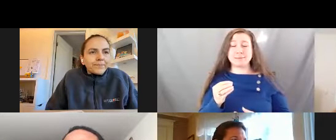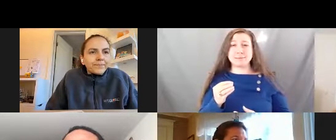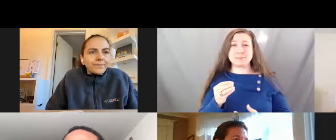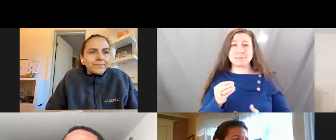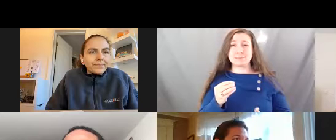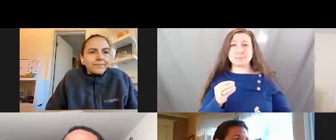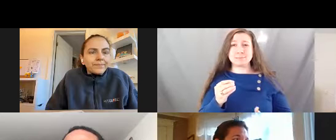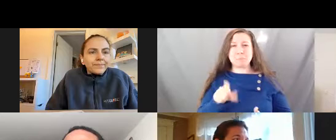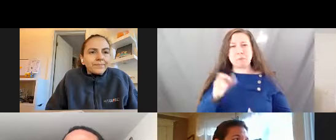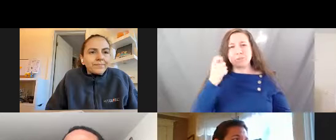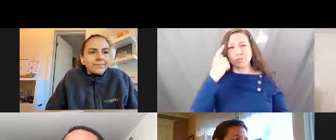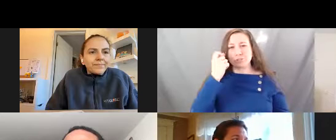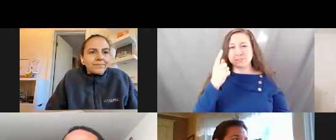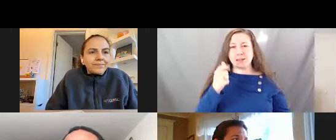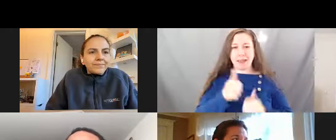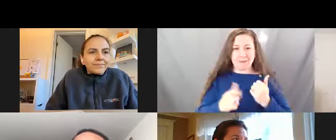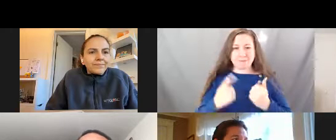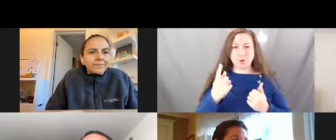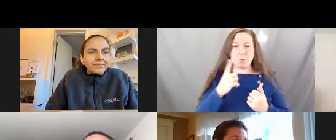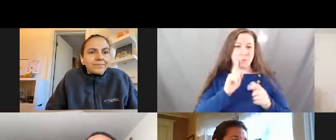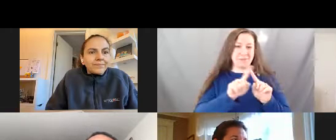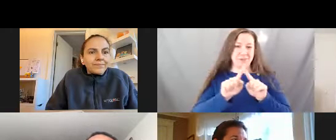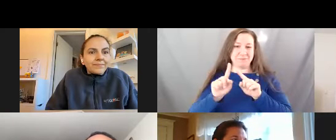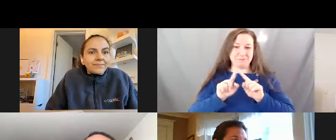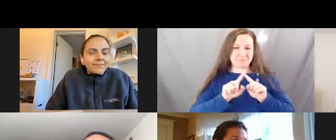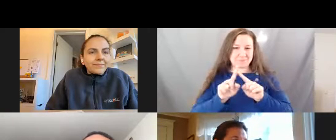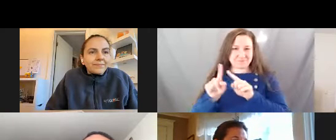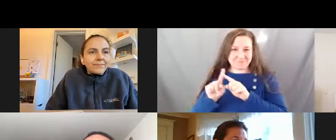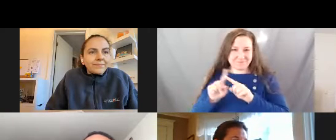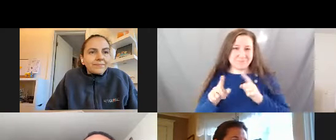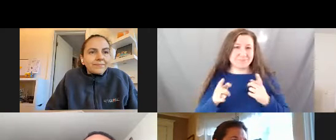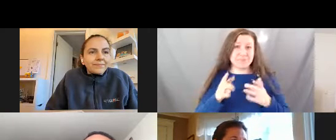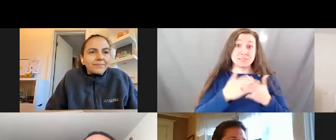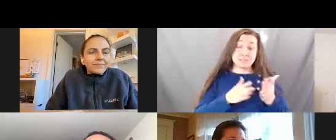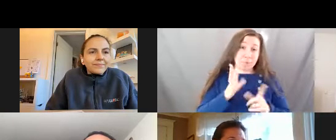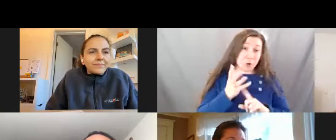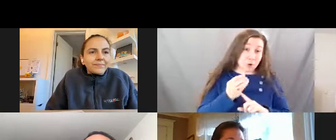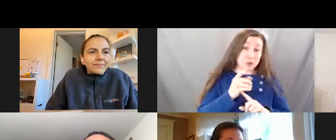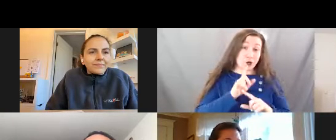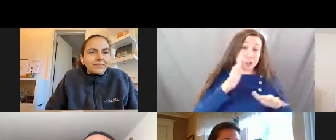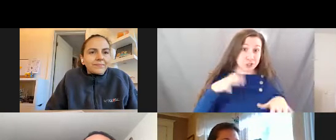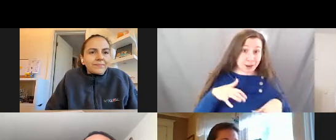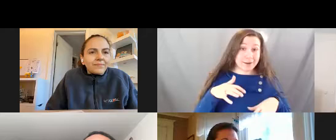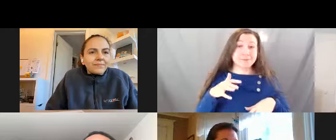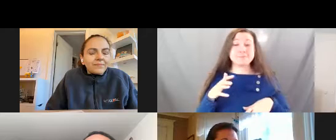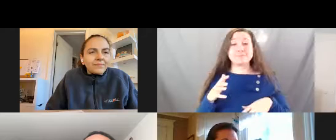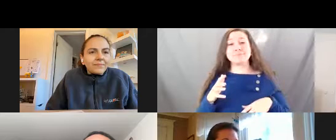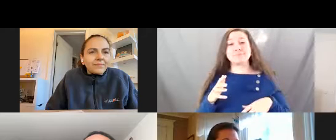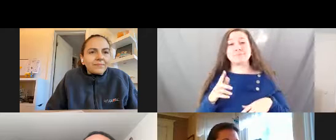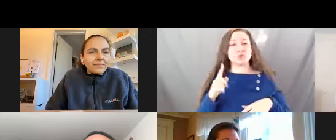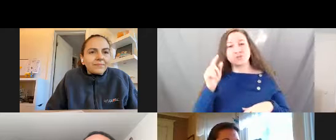you need to understand that everyone's going to be very different. Cultures are very different, some are shocking, and uh, keeping that in mind,